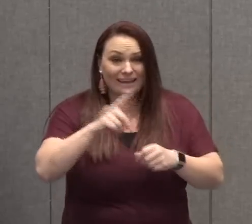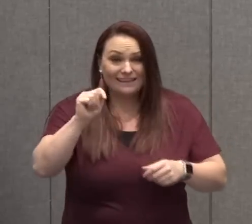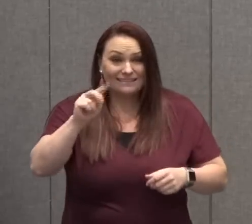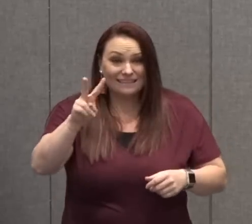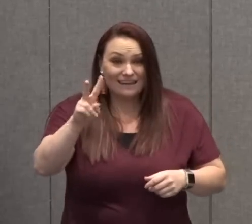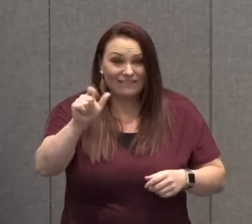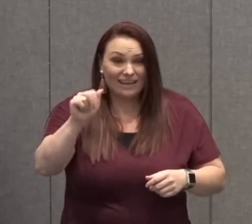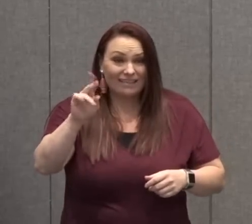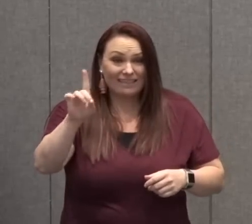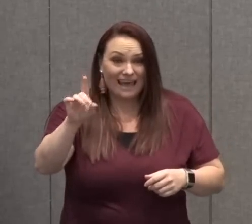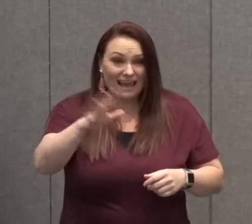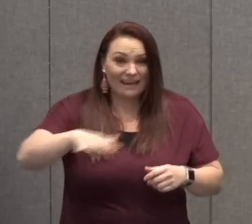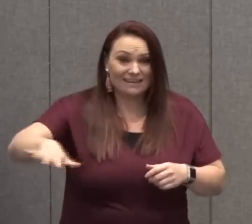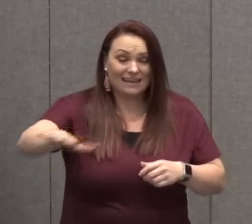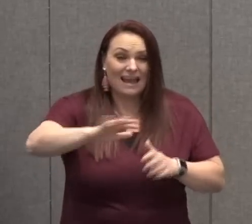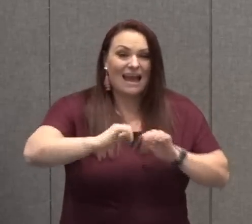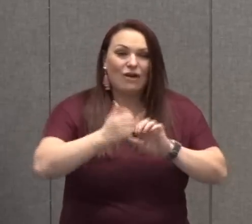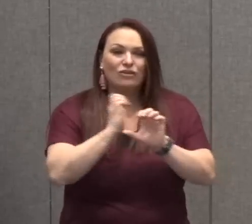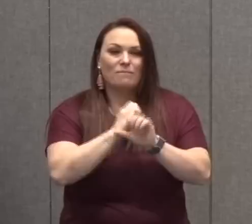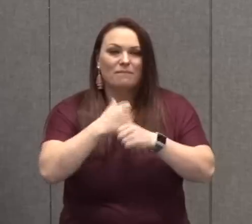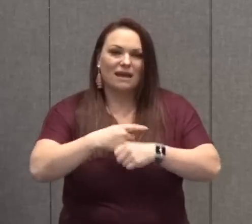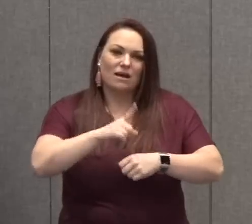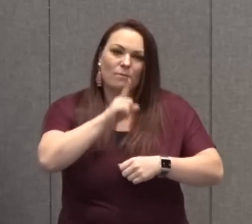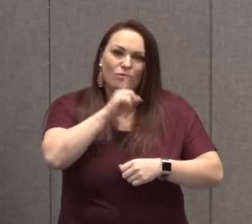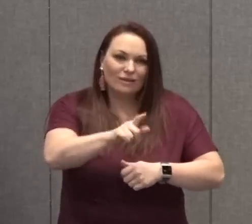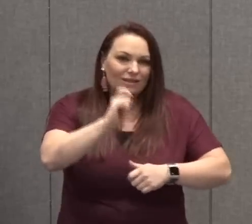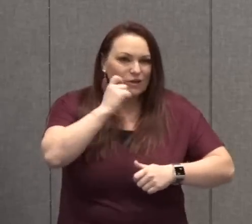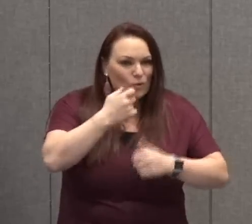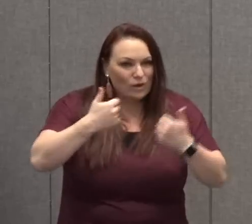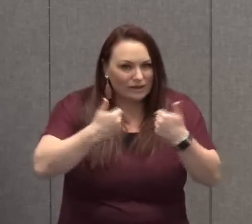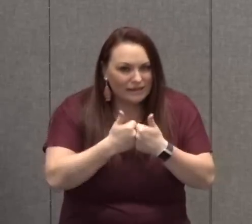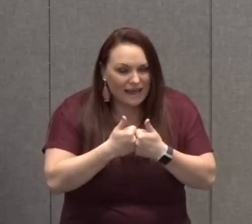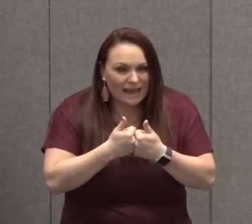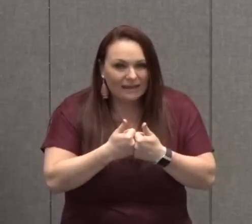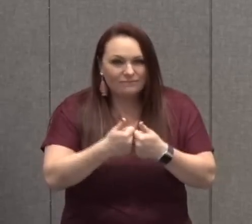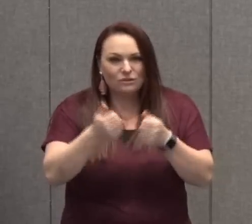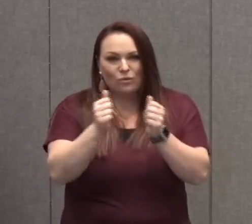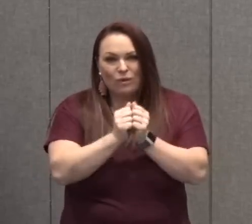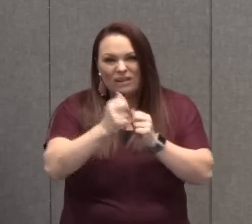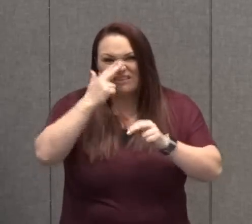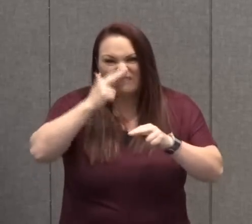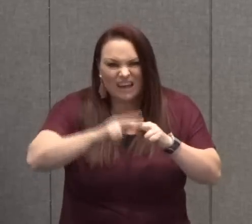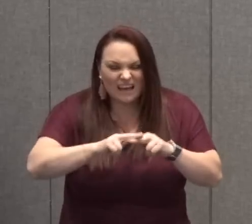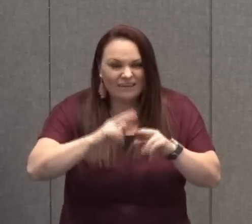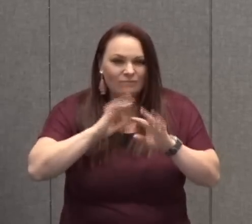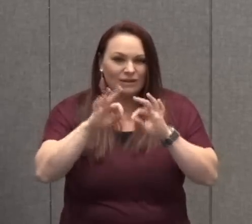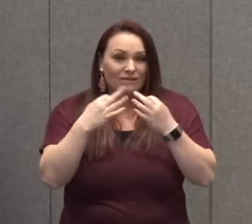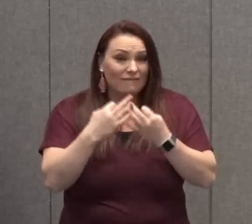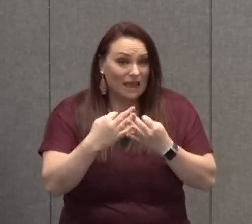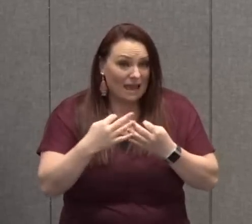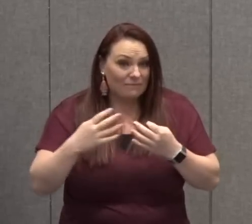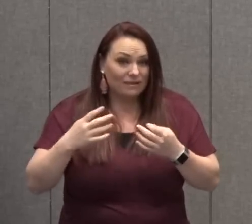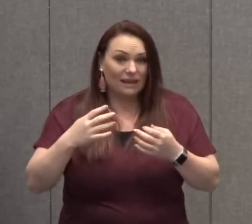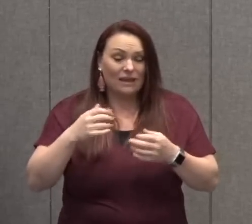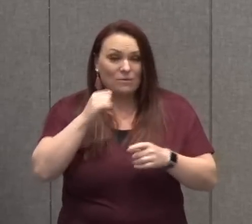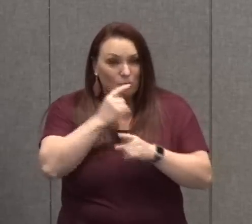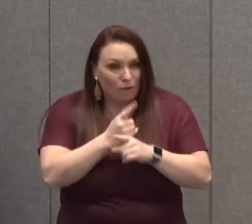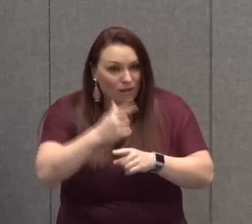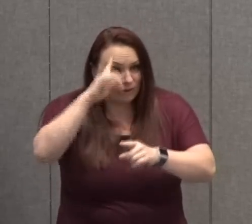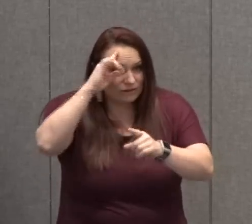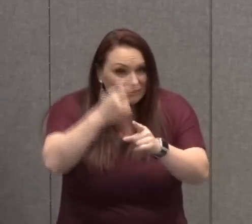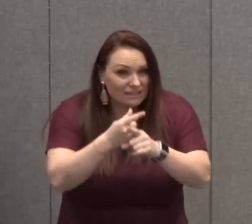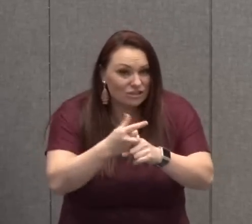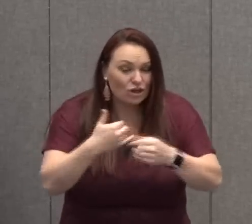couple of really cool games that you can play with family members, or you can teach a younger sibling at home,